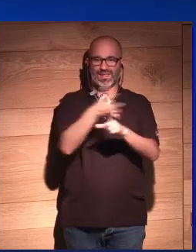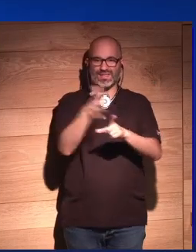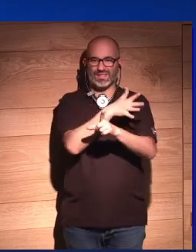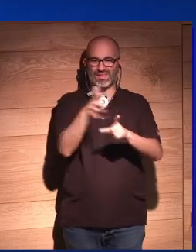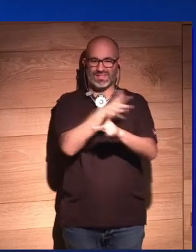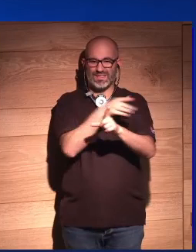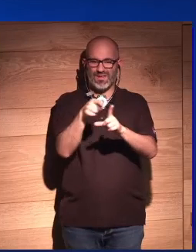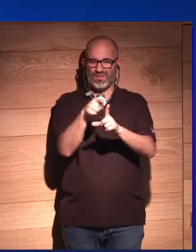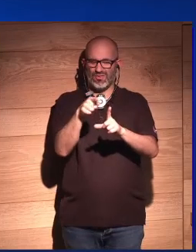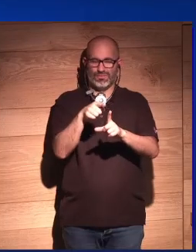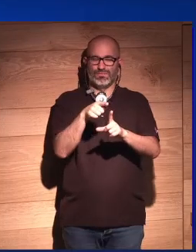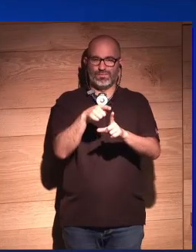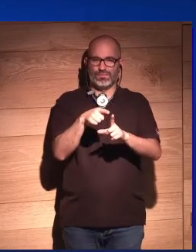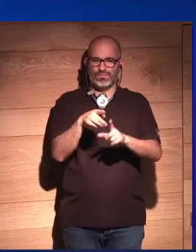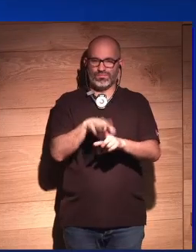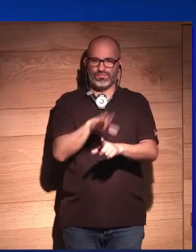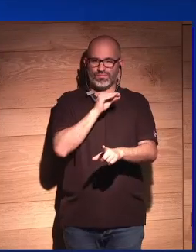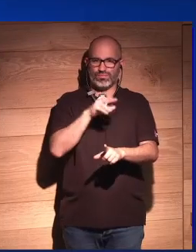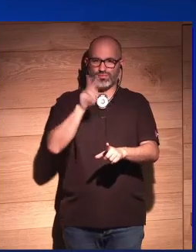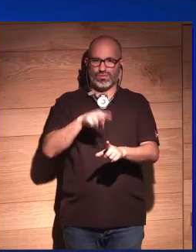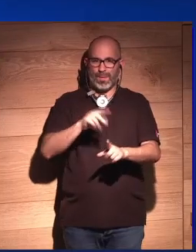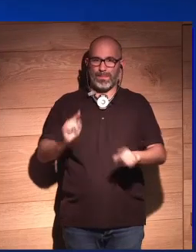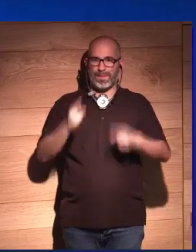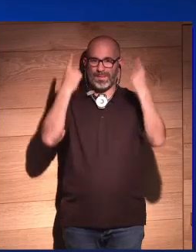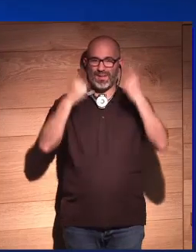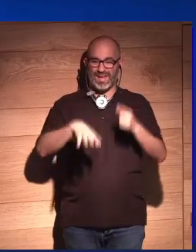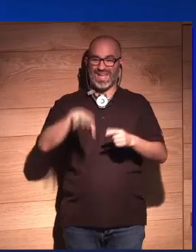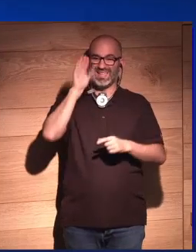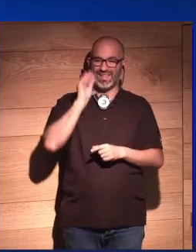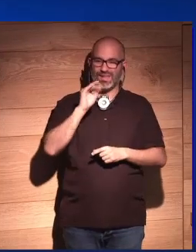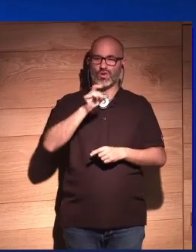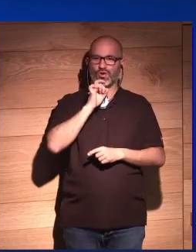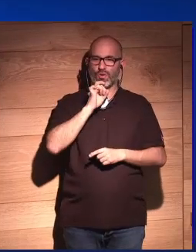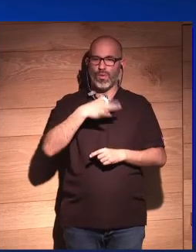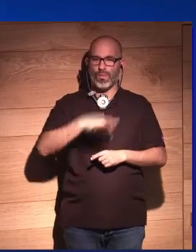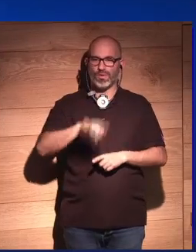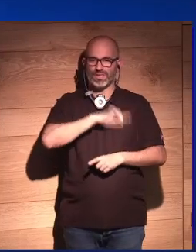It was the first time I'd ever understood how one could be confused,